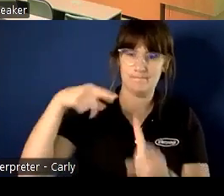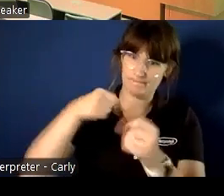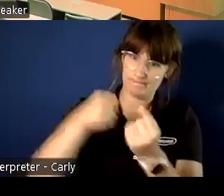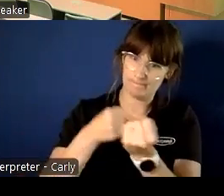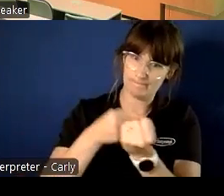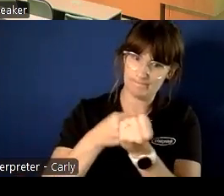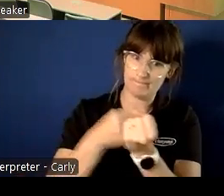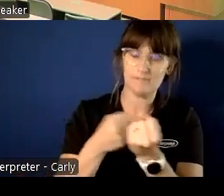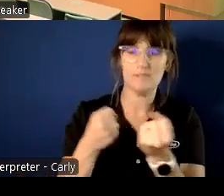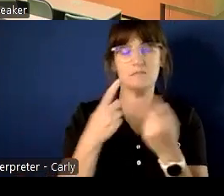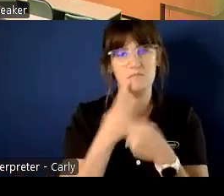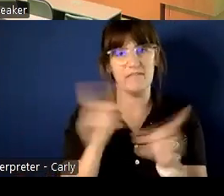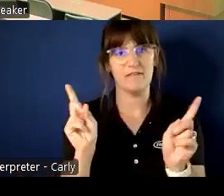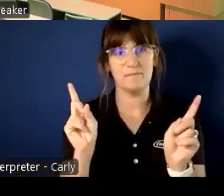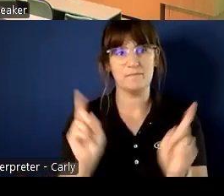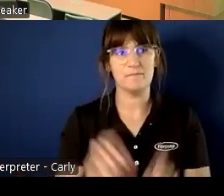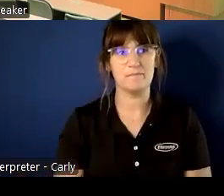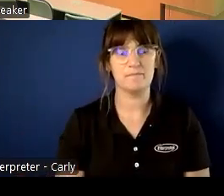they can be more effective.